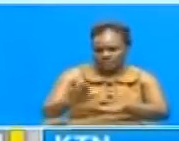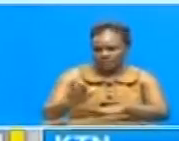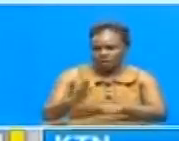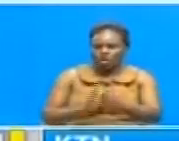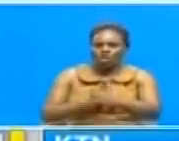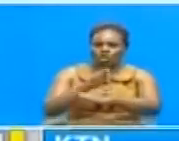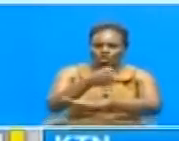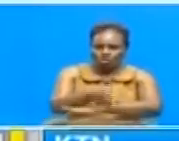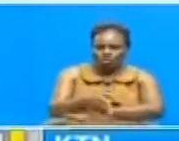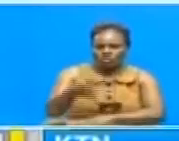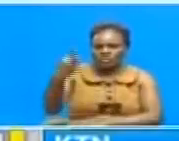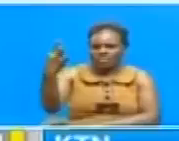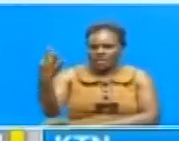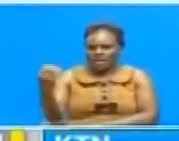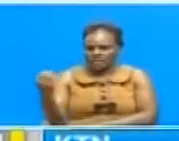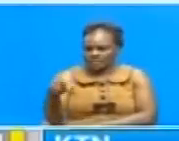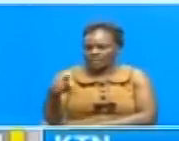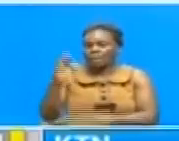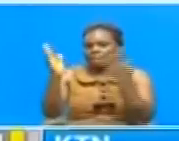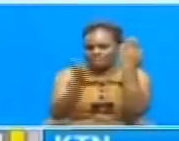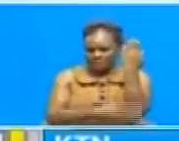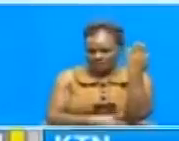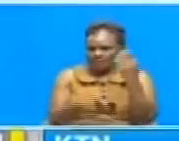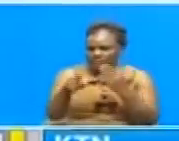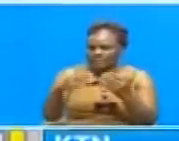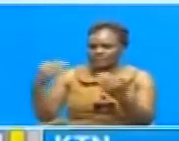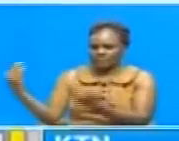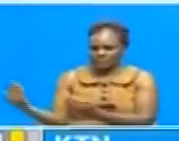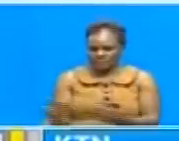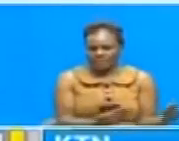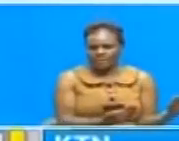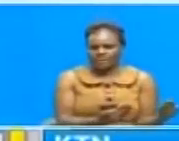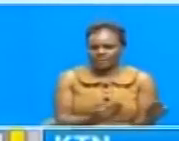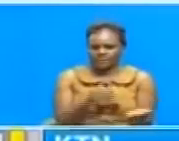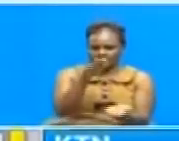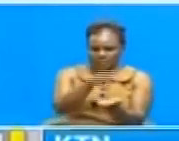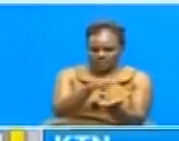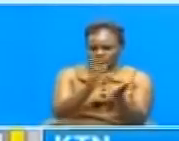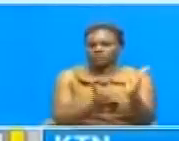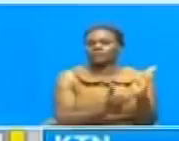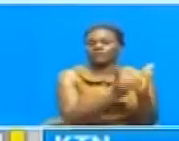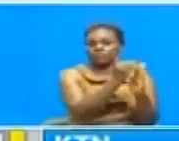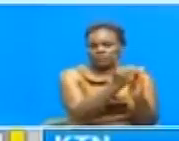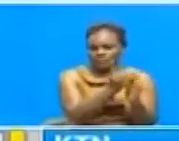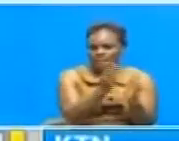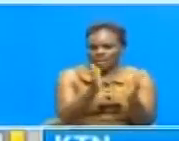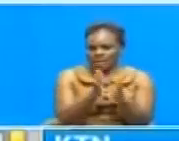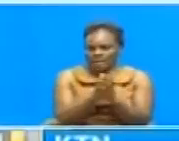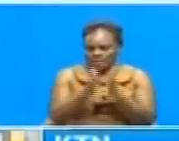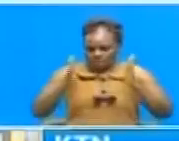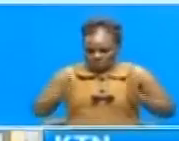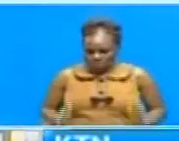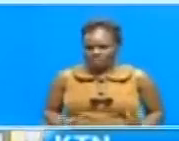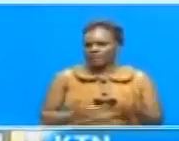across certain regions very badly. And therefore it has brought down development and human